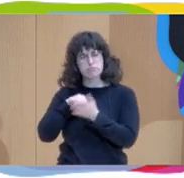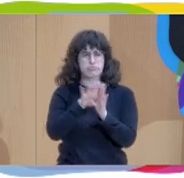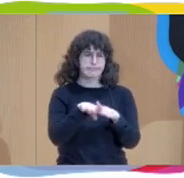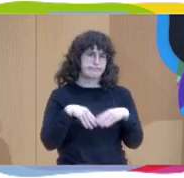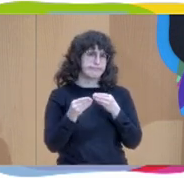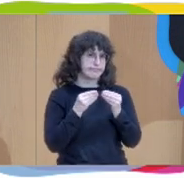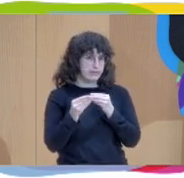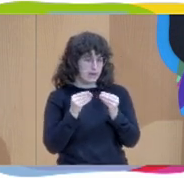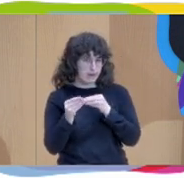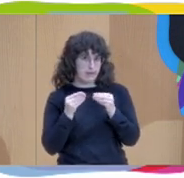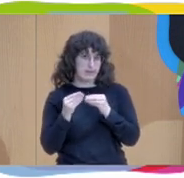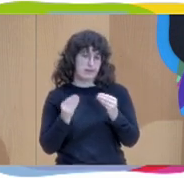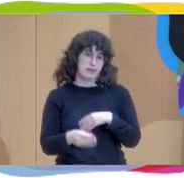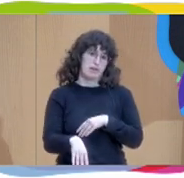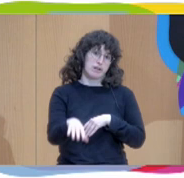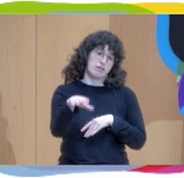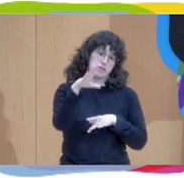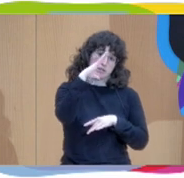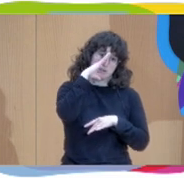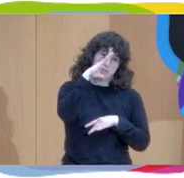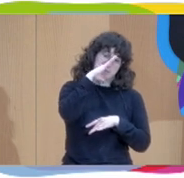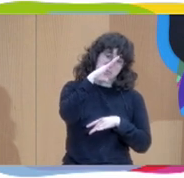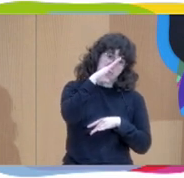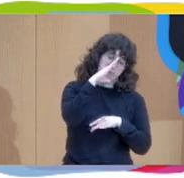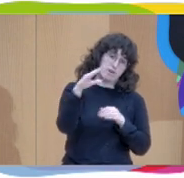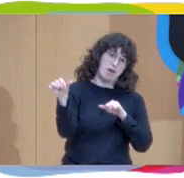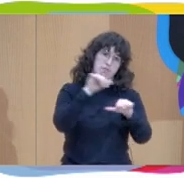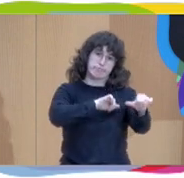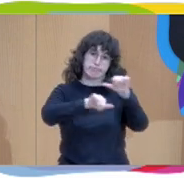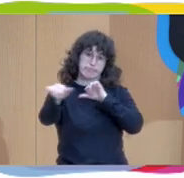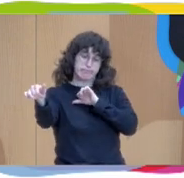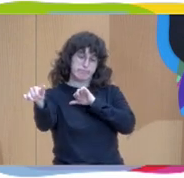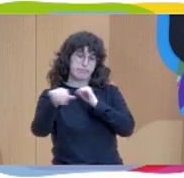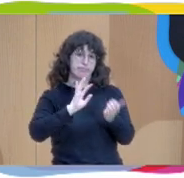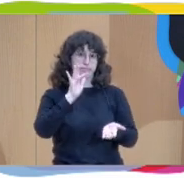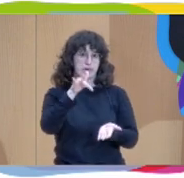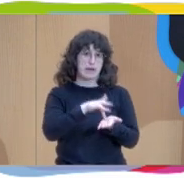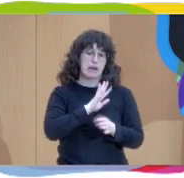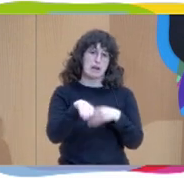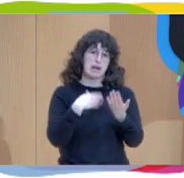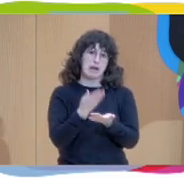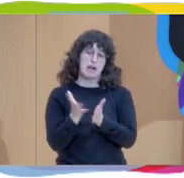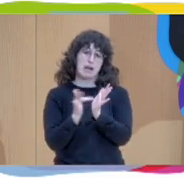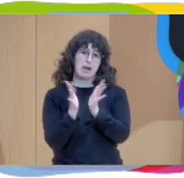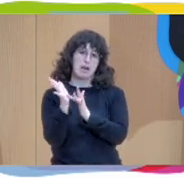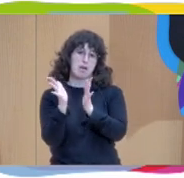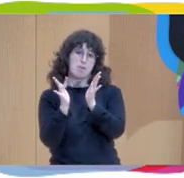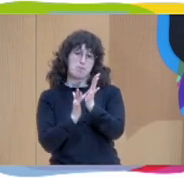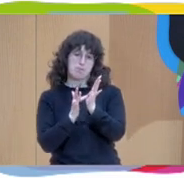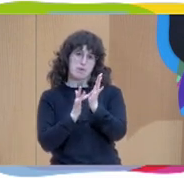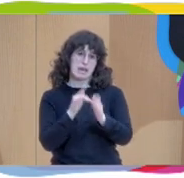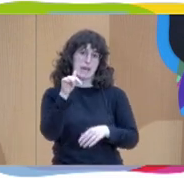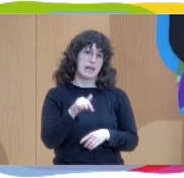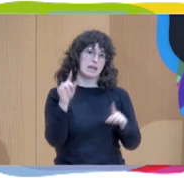February 2023 until April this year. We also